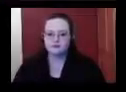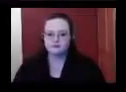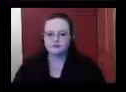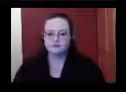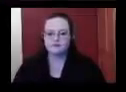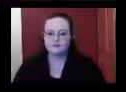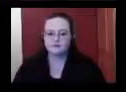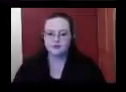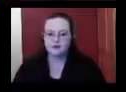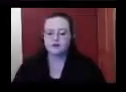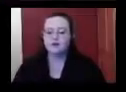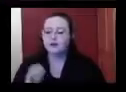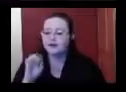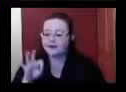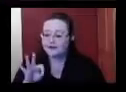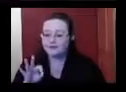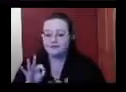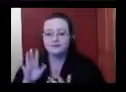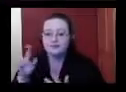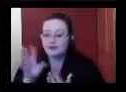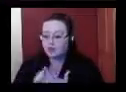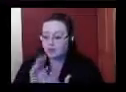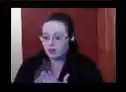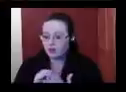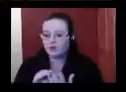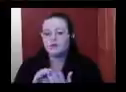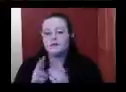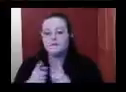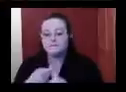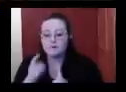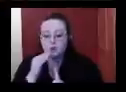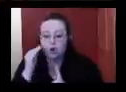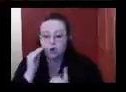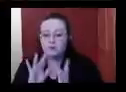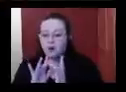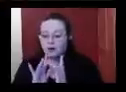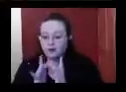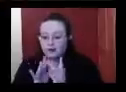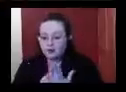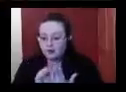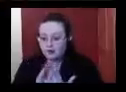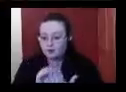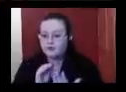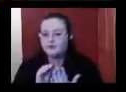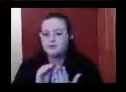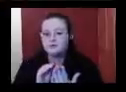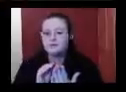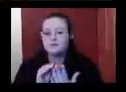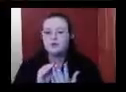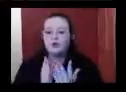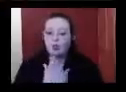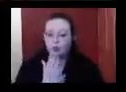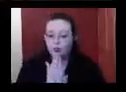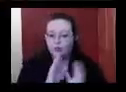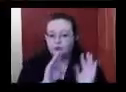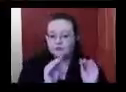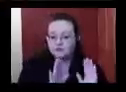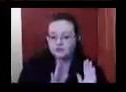If students with special needs are engaging in remote learning, they'll have live contact with their teacher and